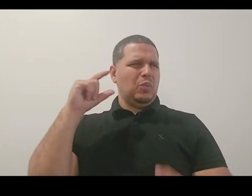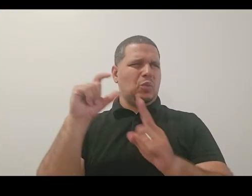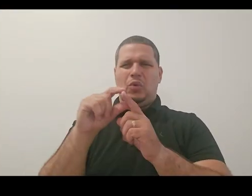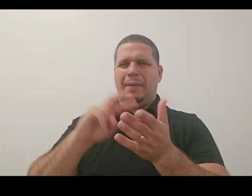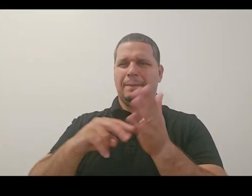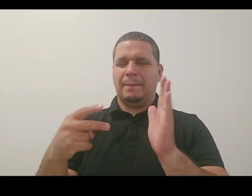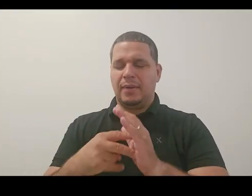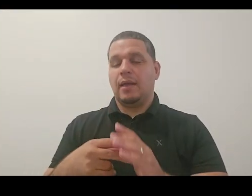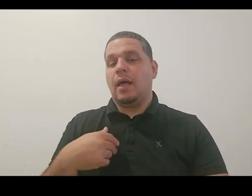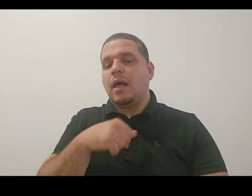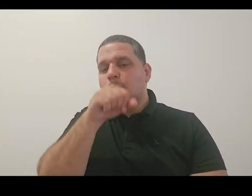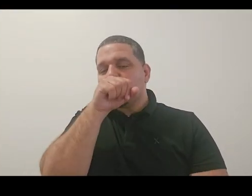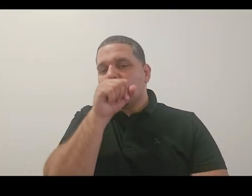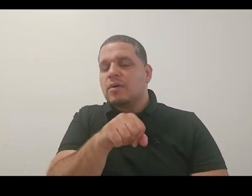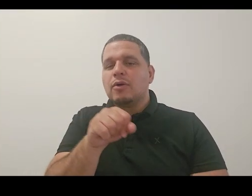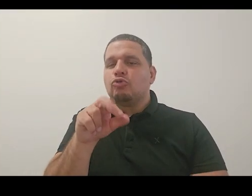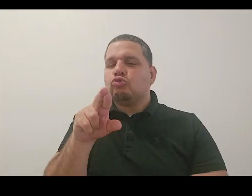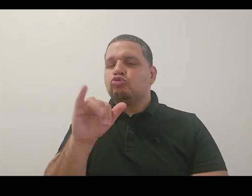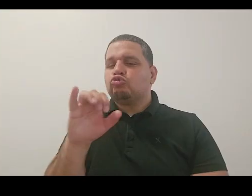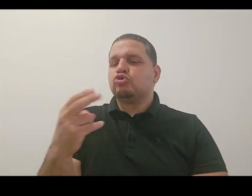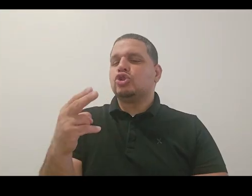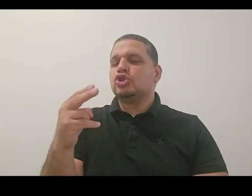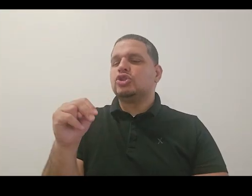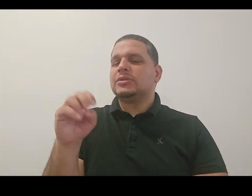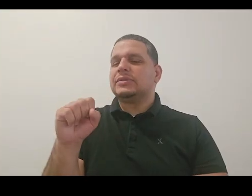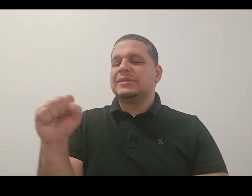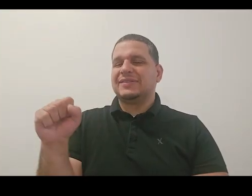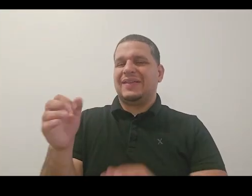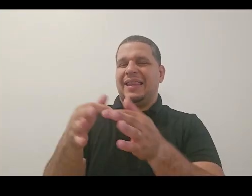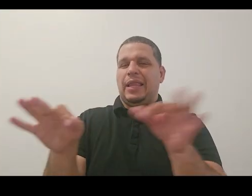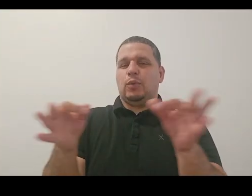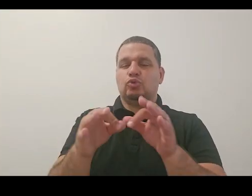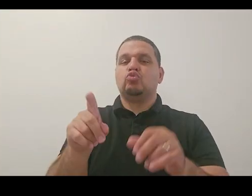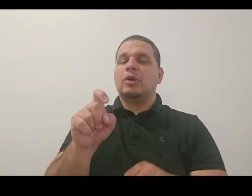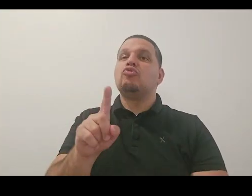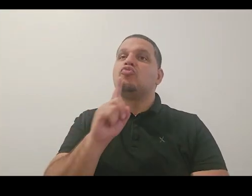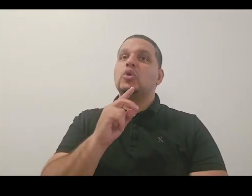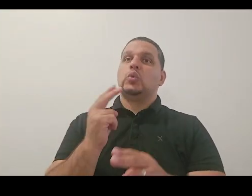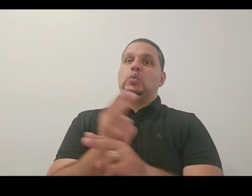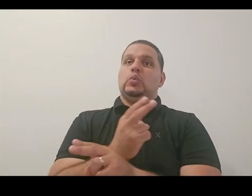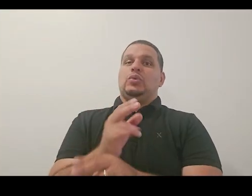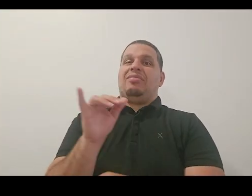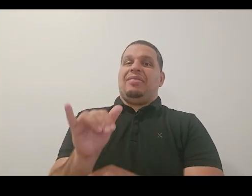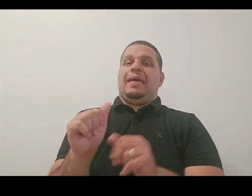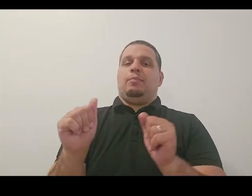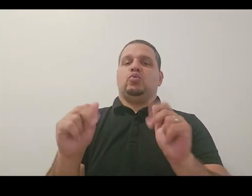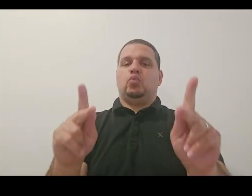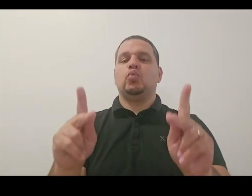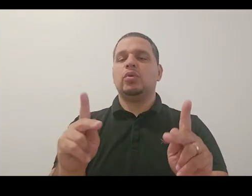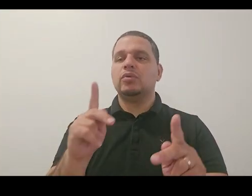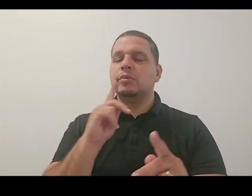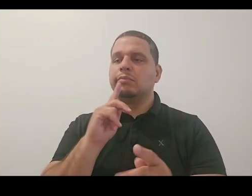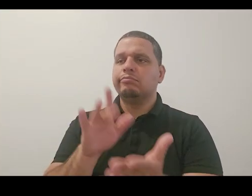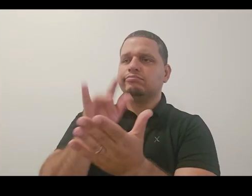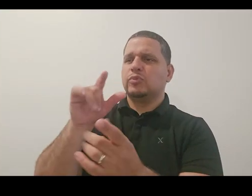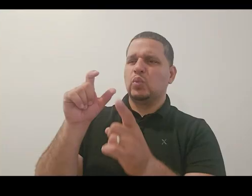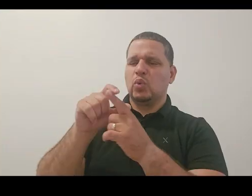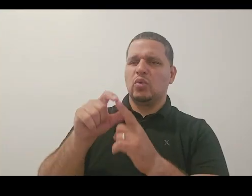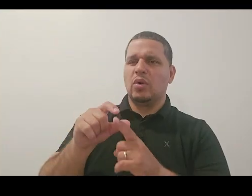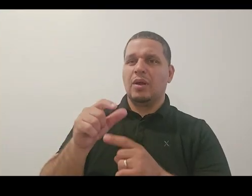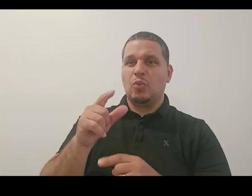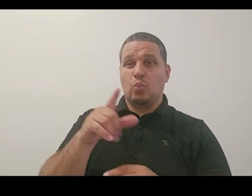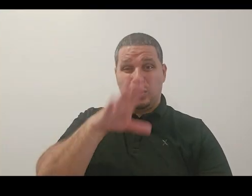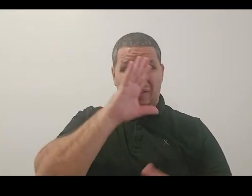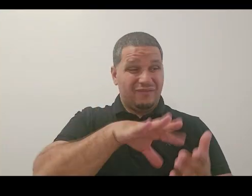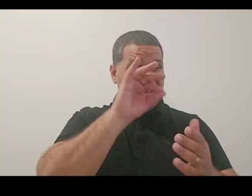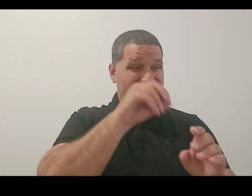mean? Um, so I love the richness of the language and how you can really use it as an opportunity to get words that